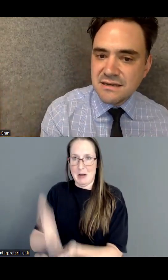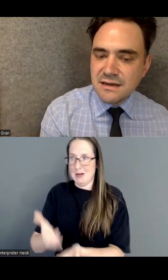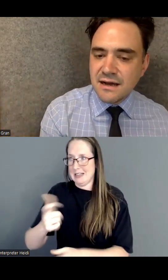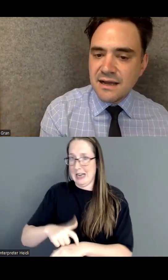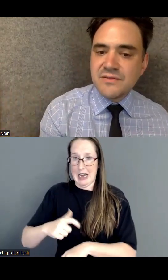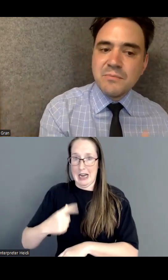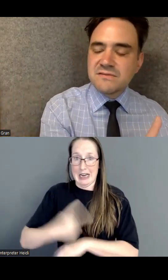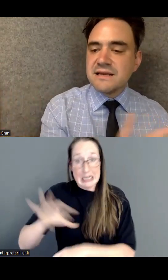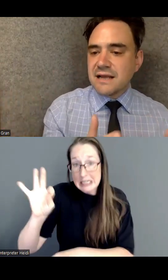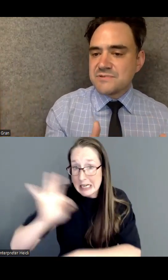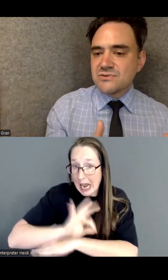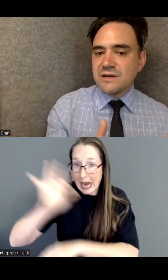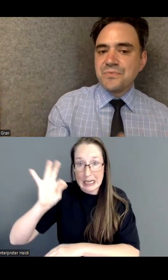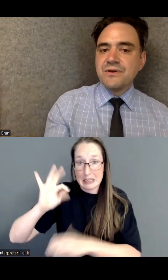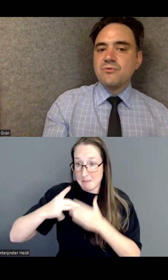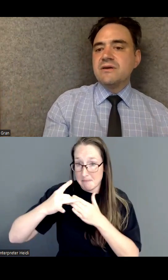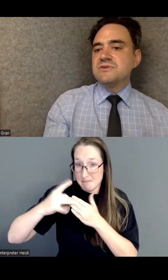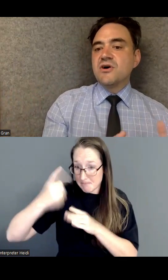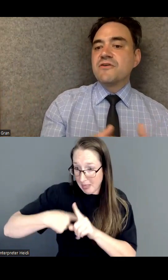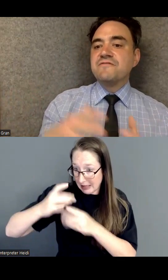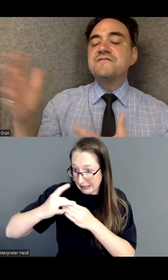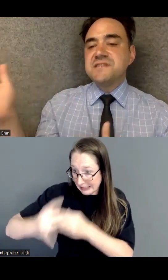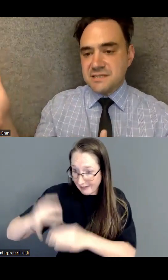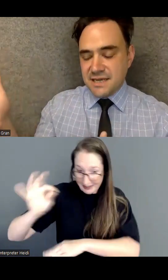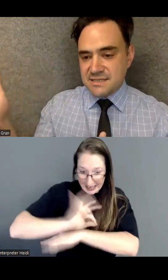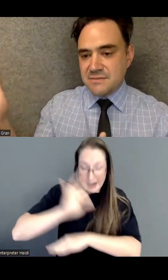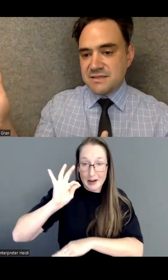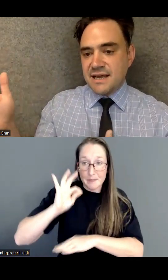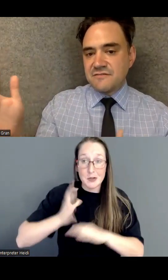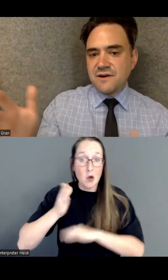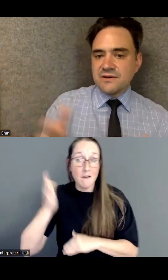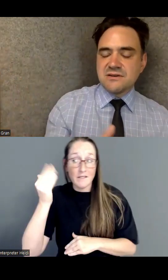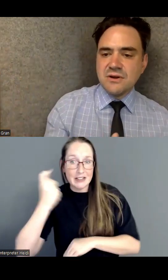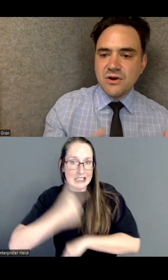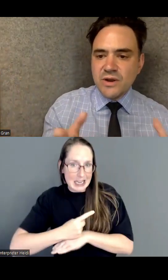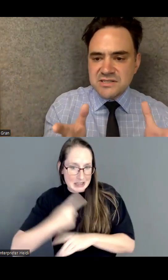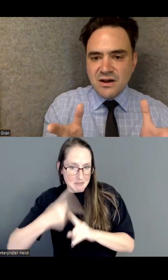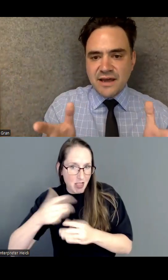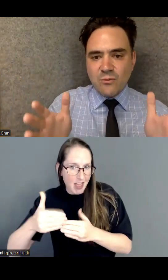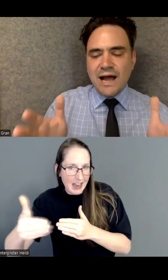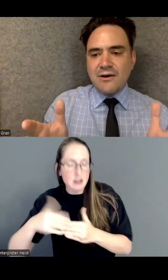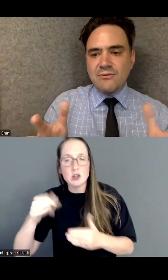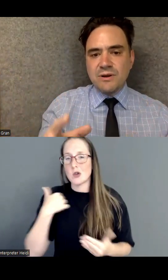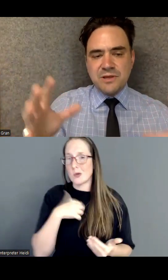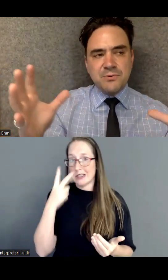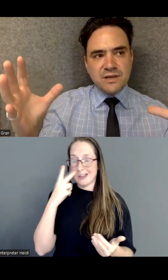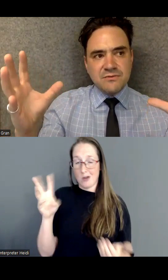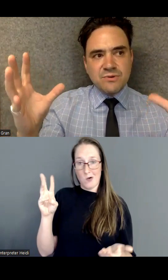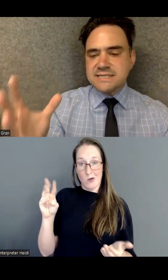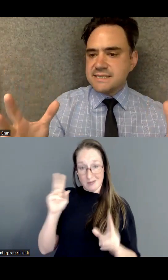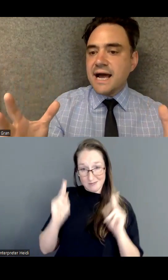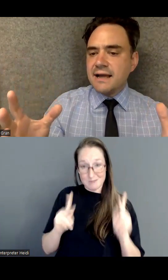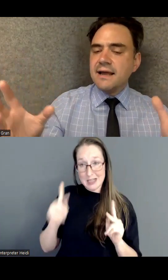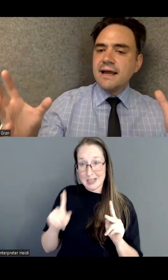days in the month leading up to it, it was over 15 days in the month heading forward. So we saw that, wow, when people